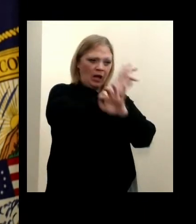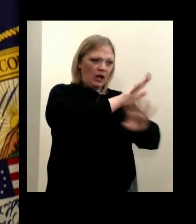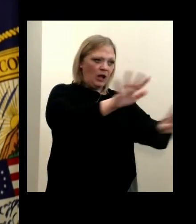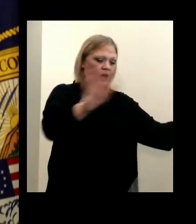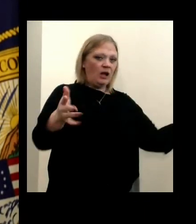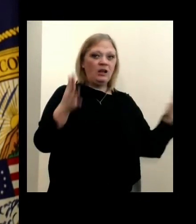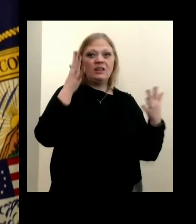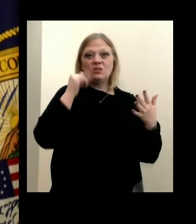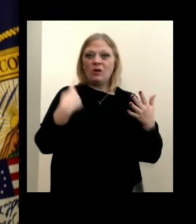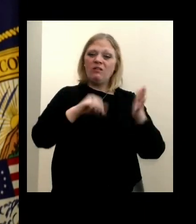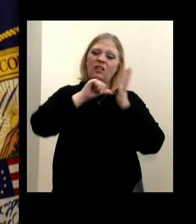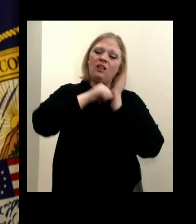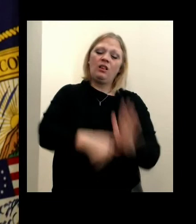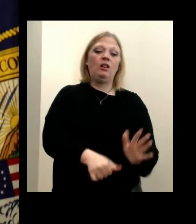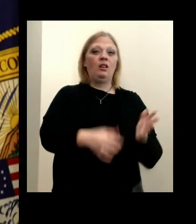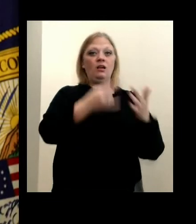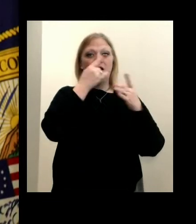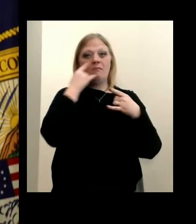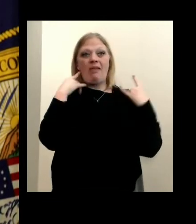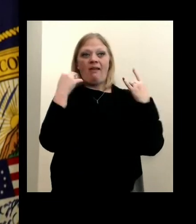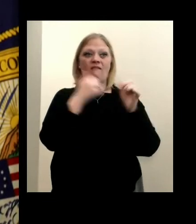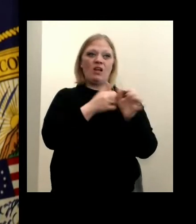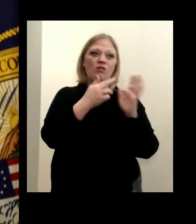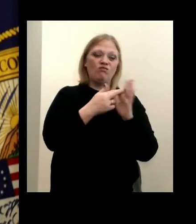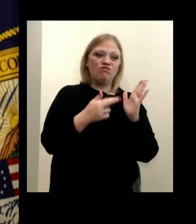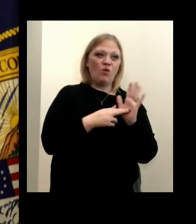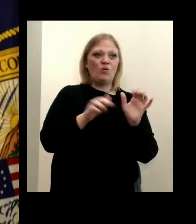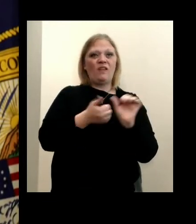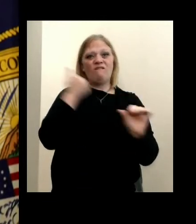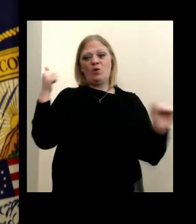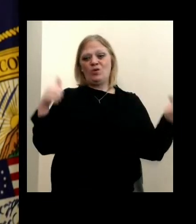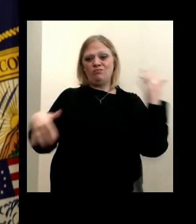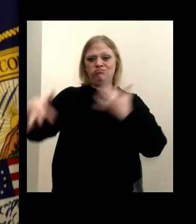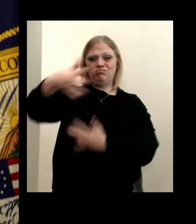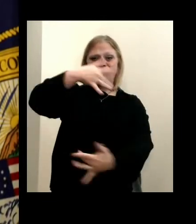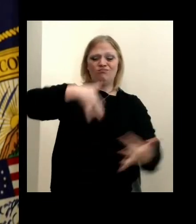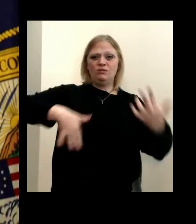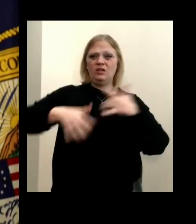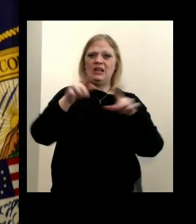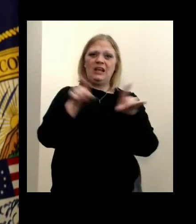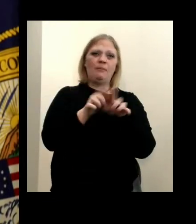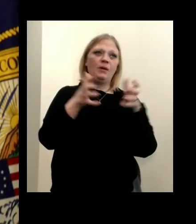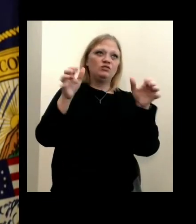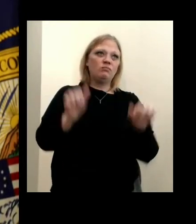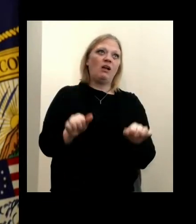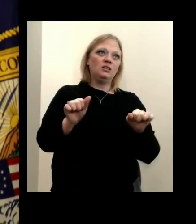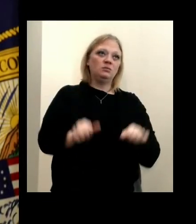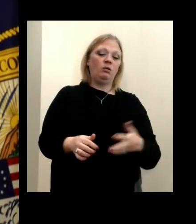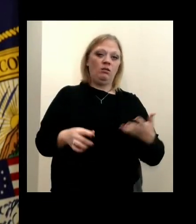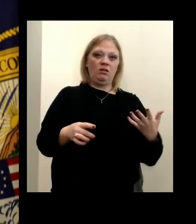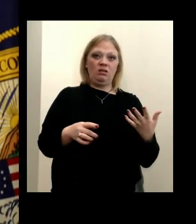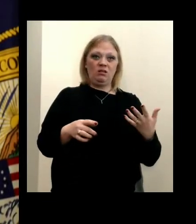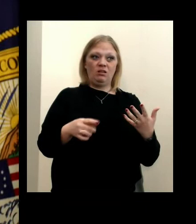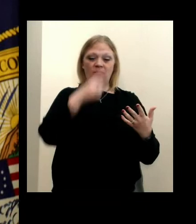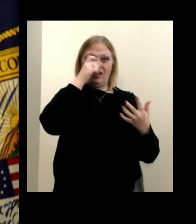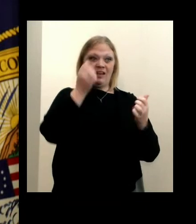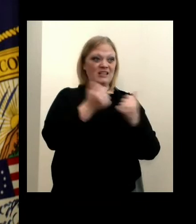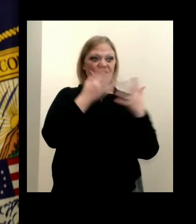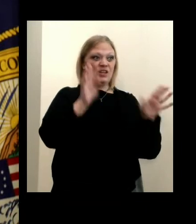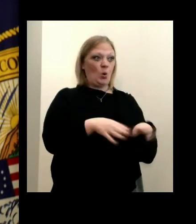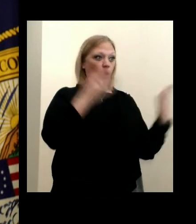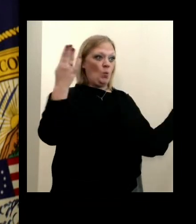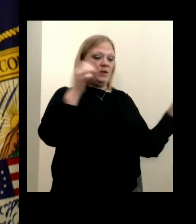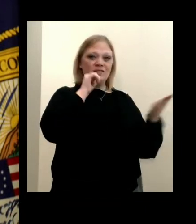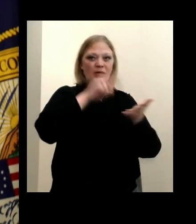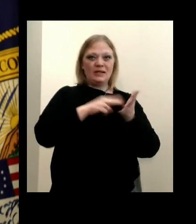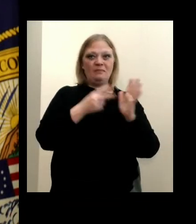mask, still follow the rules, avoid the social gatherings as much as possible, because just because things are opening doesn't mean that it's